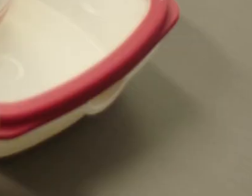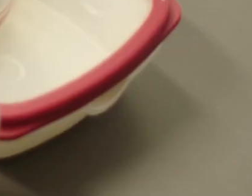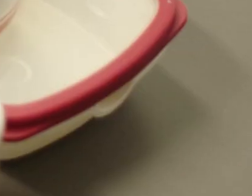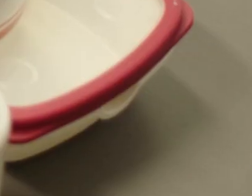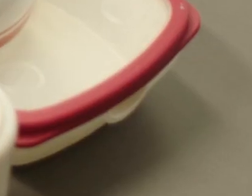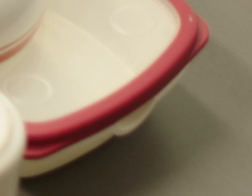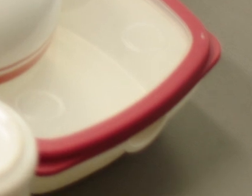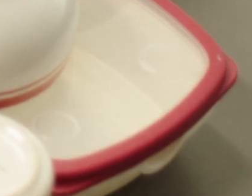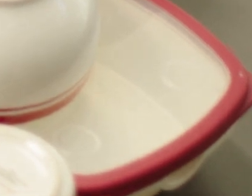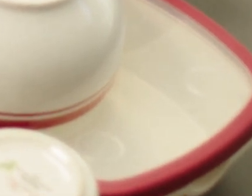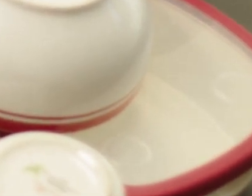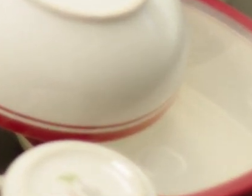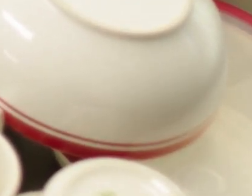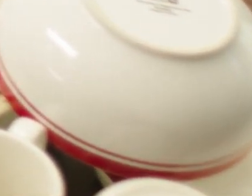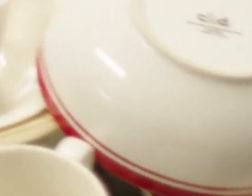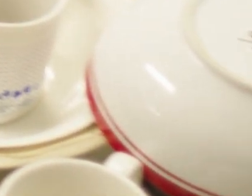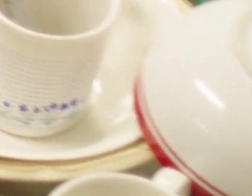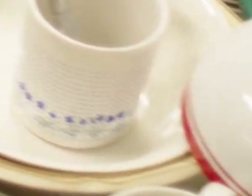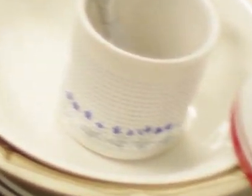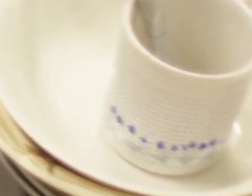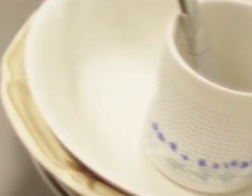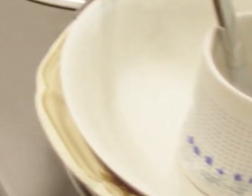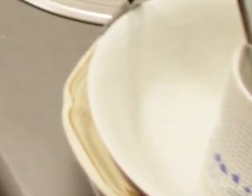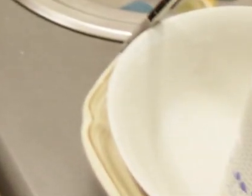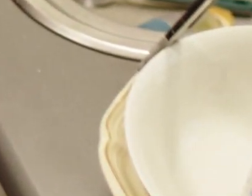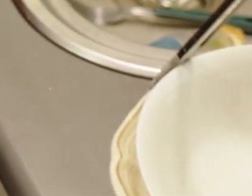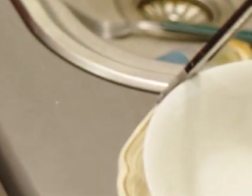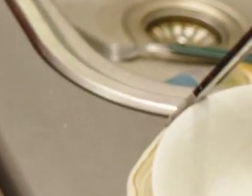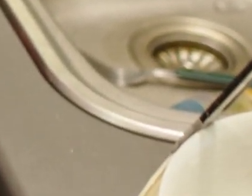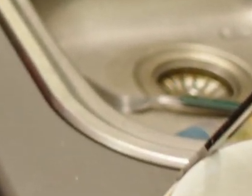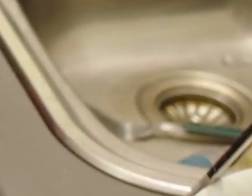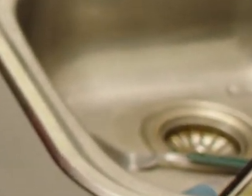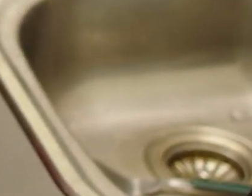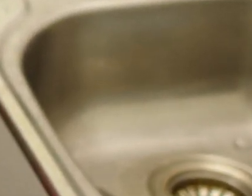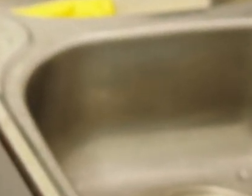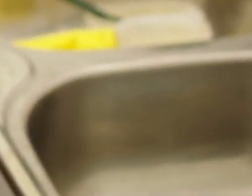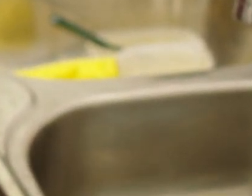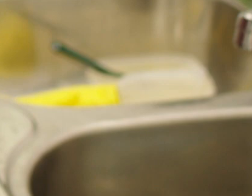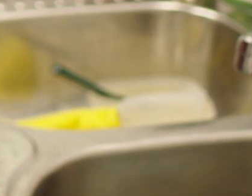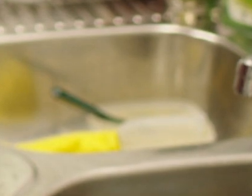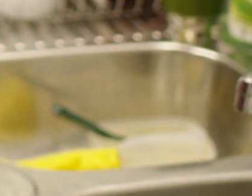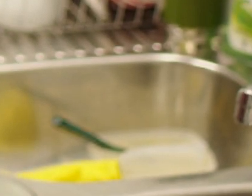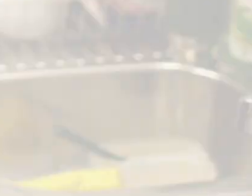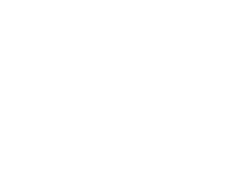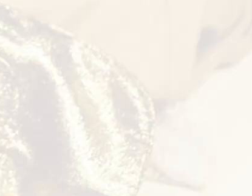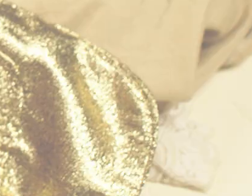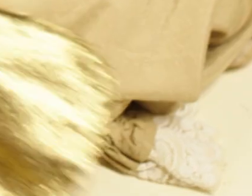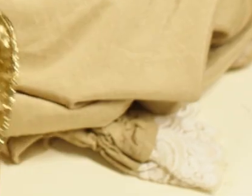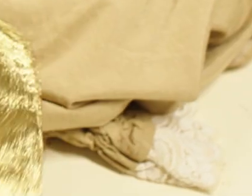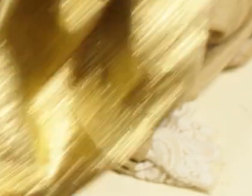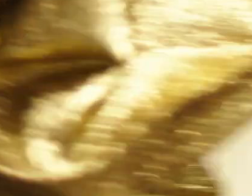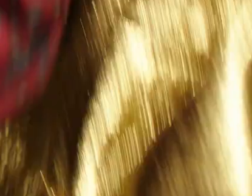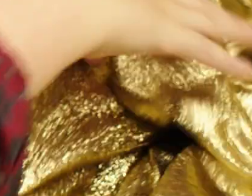neck. Michaela stands at a kitchen sink washing dishes. She rubs her lower back. Michaela is working with fabric at a